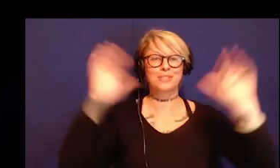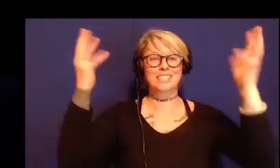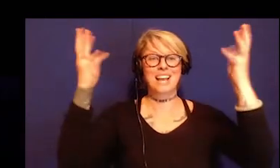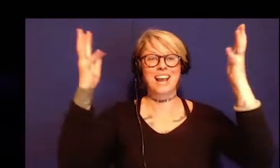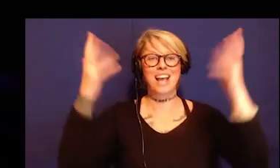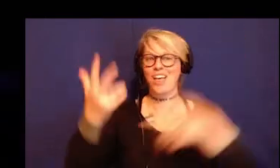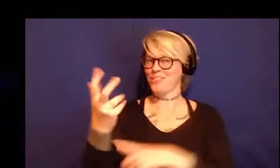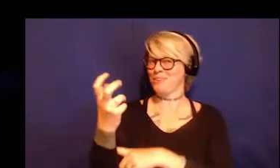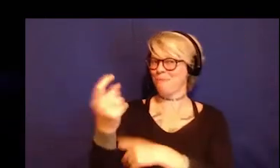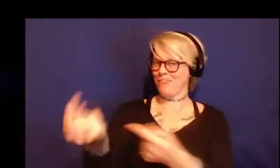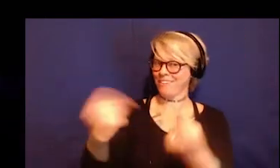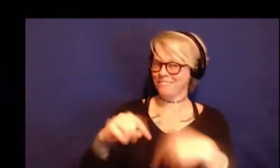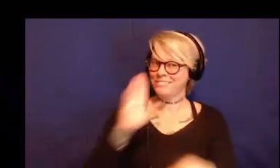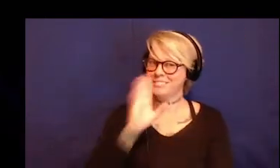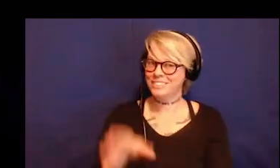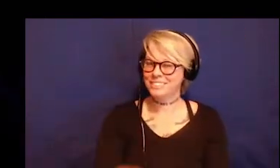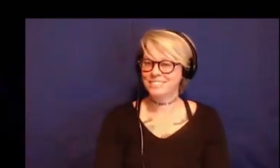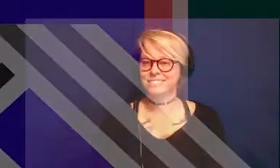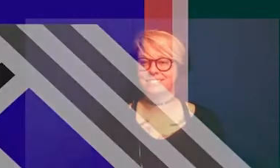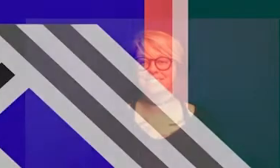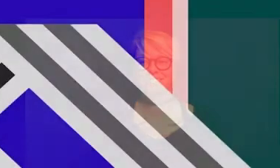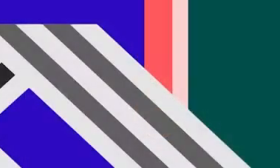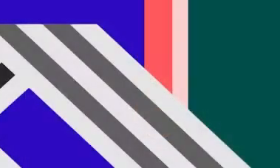more coming.